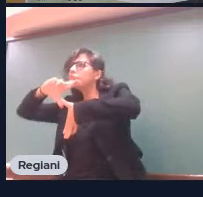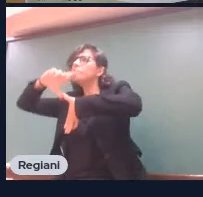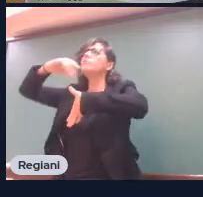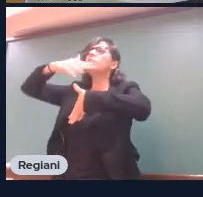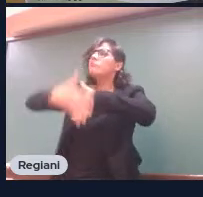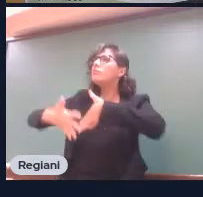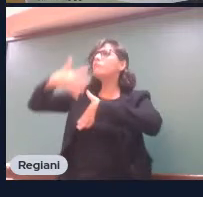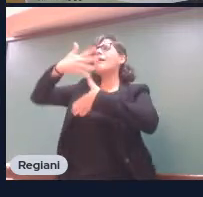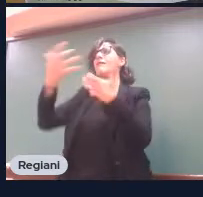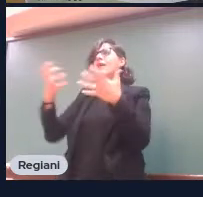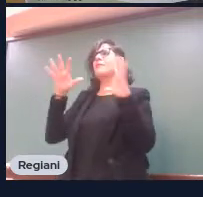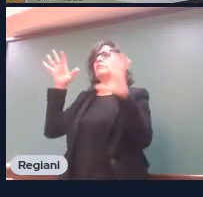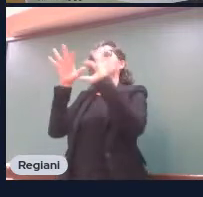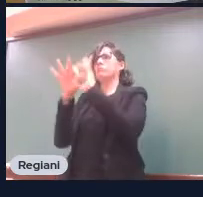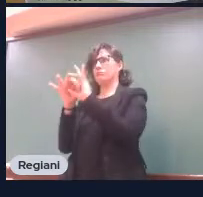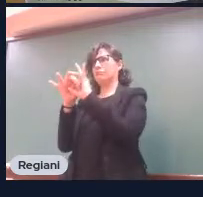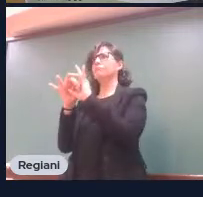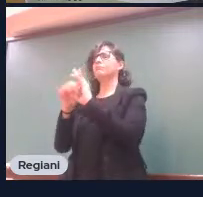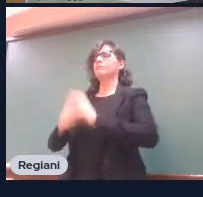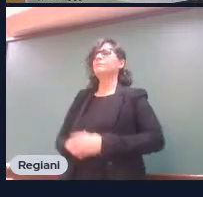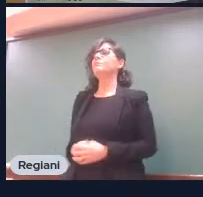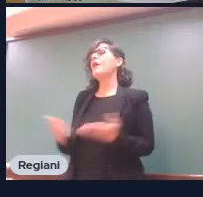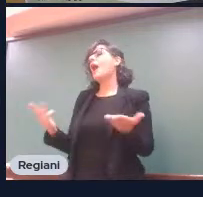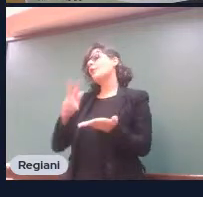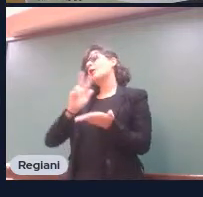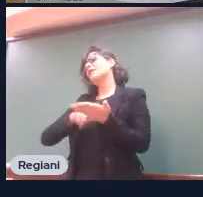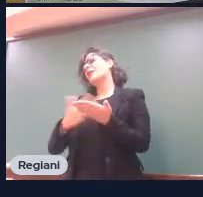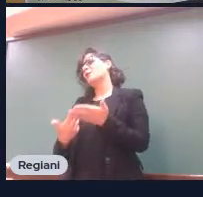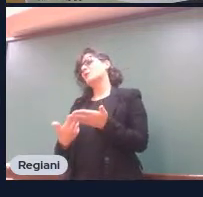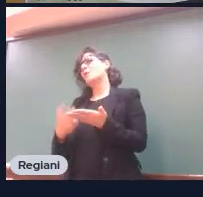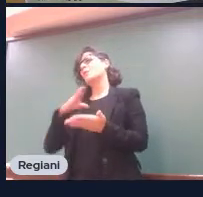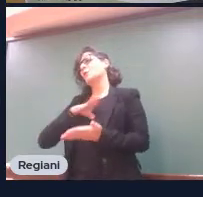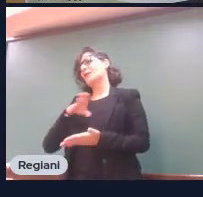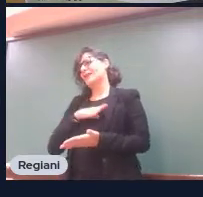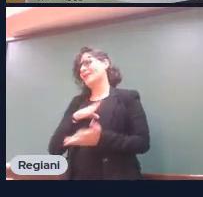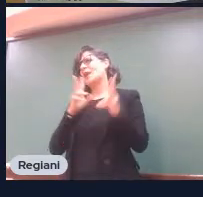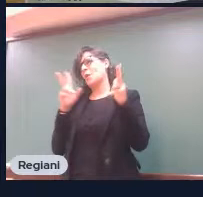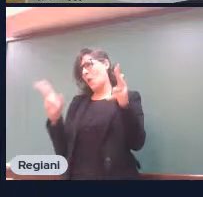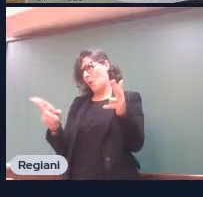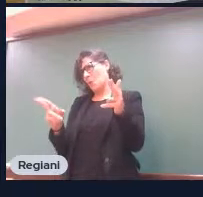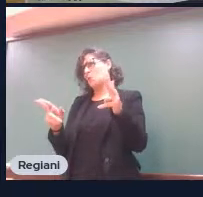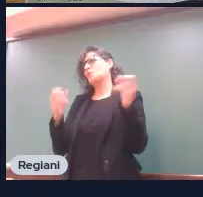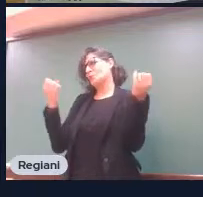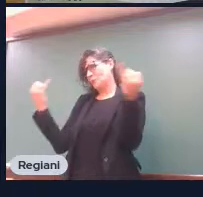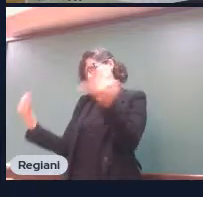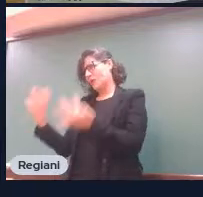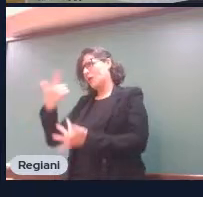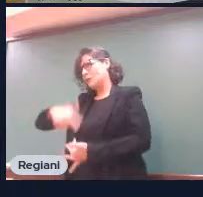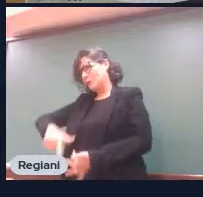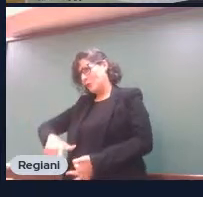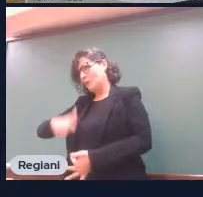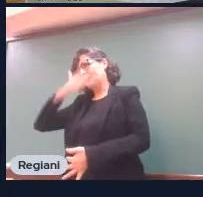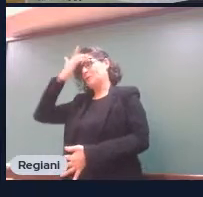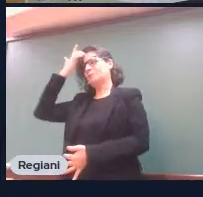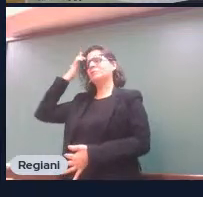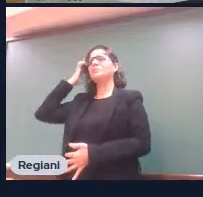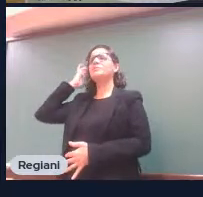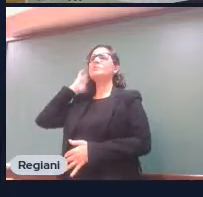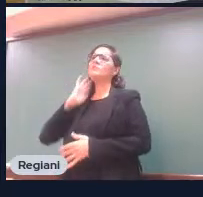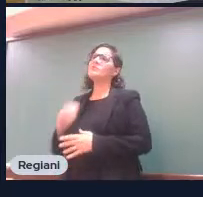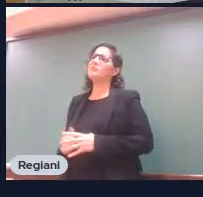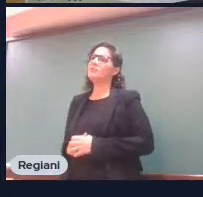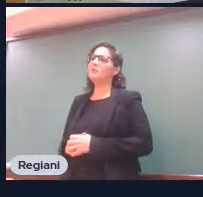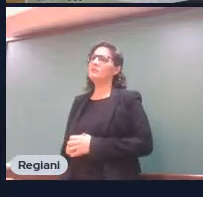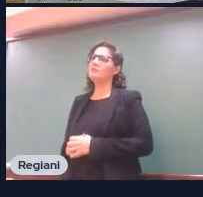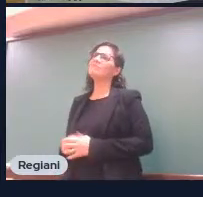Ok, então a AmericaLex surge num cenário em que não existe uma associação